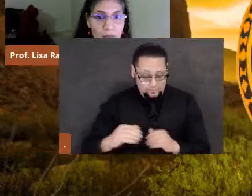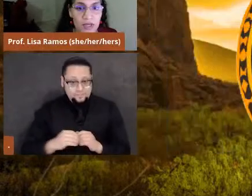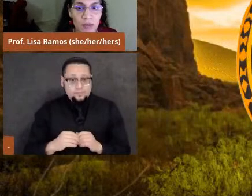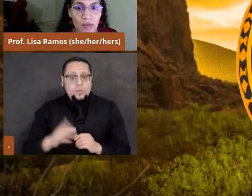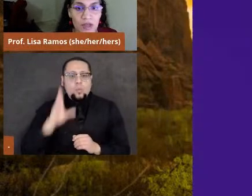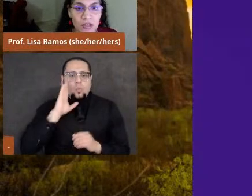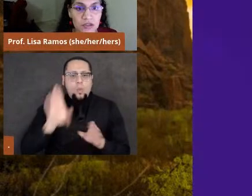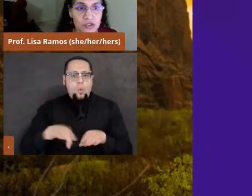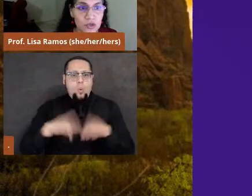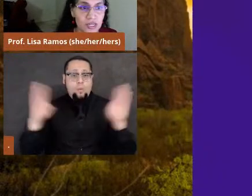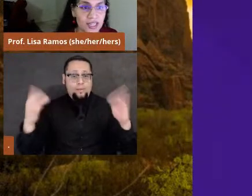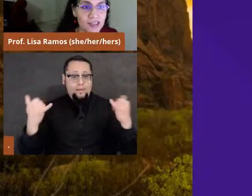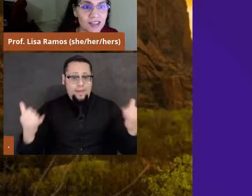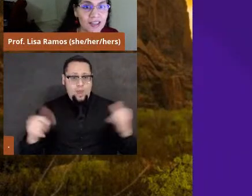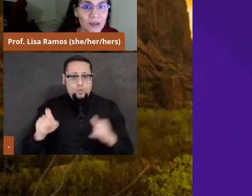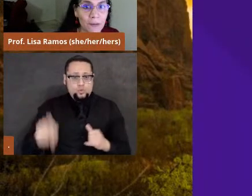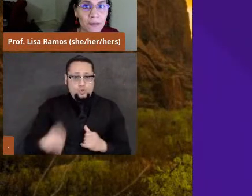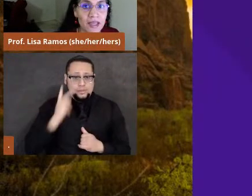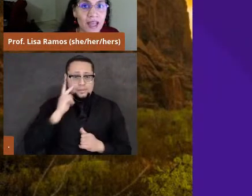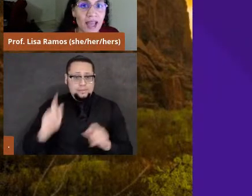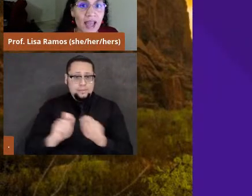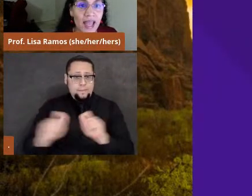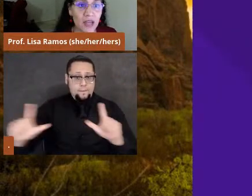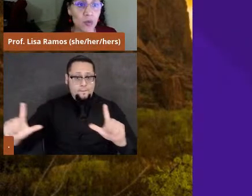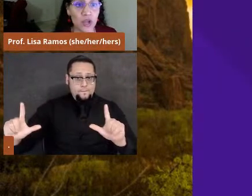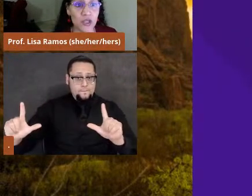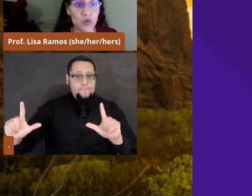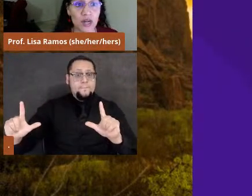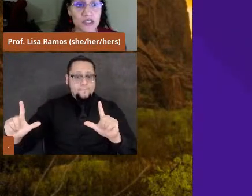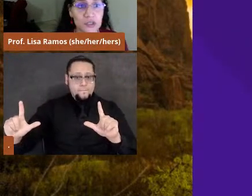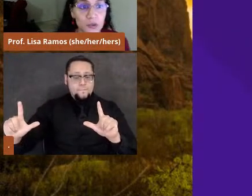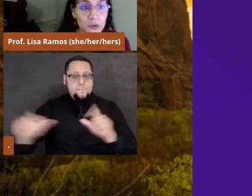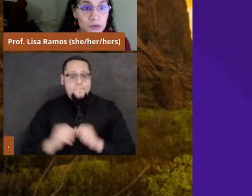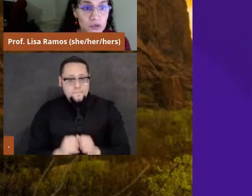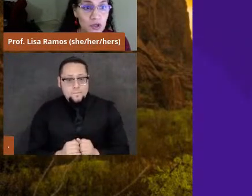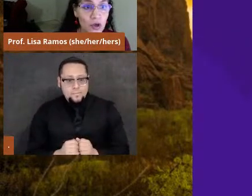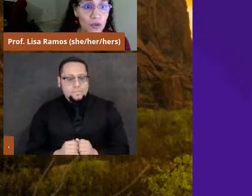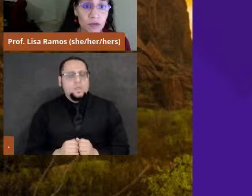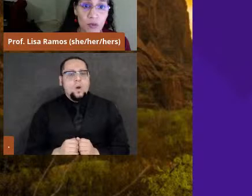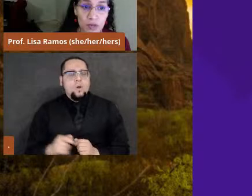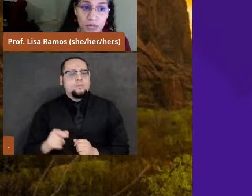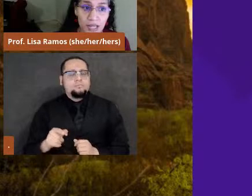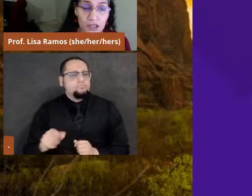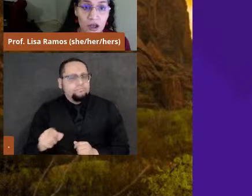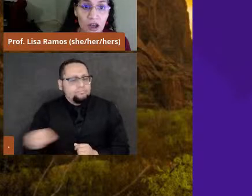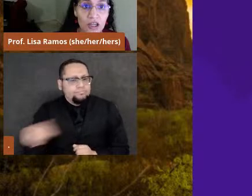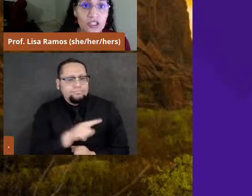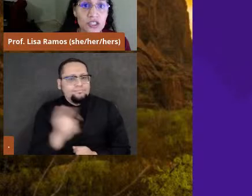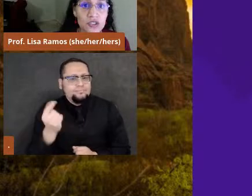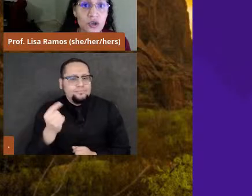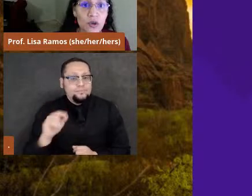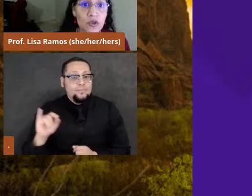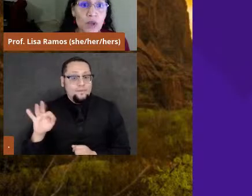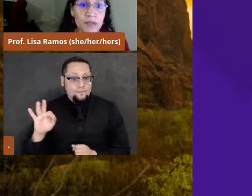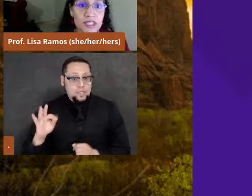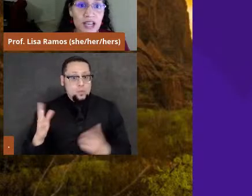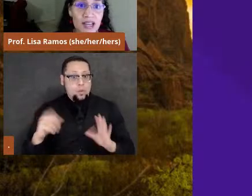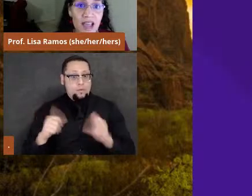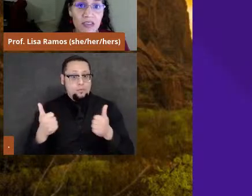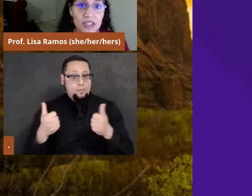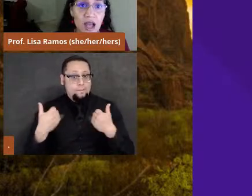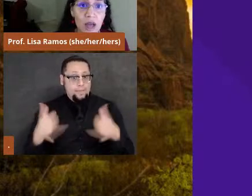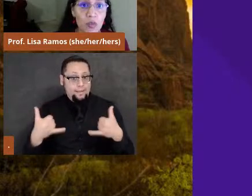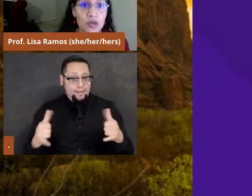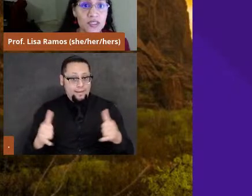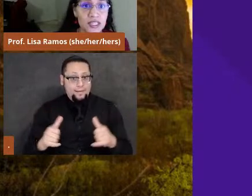it popping up on your screen. And what you want to do, so if you want to play along, just go to the website